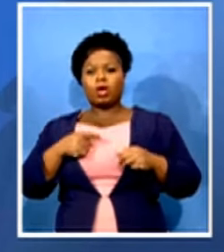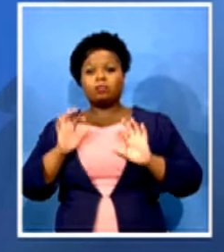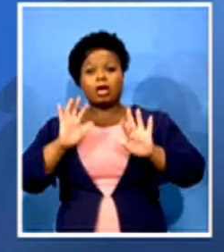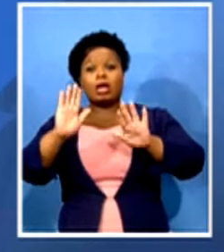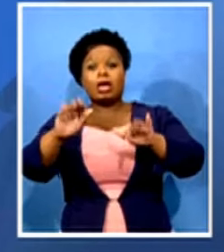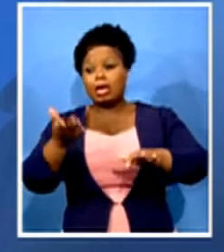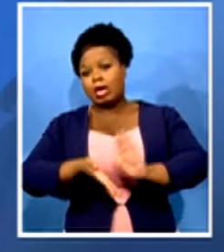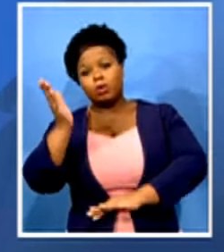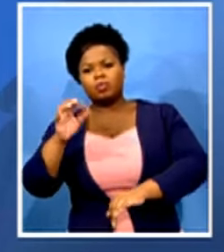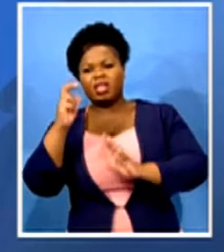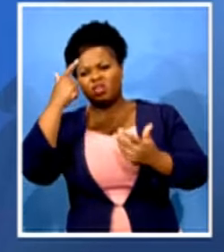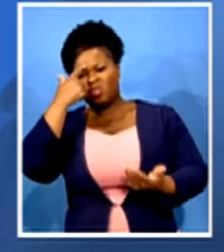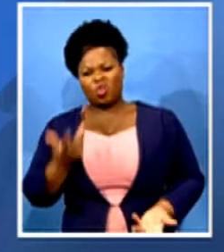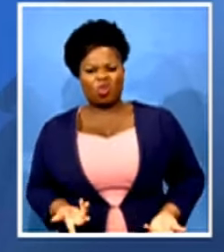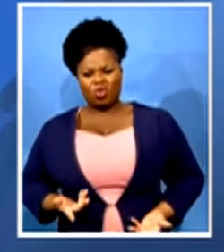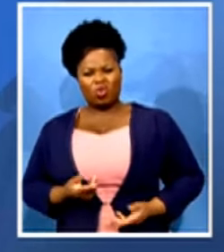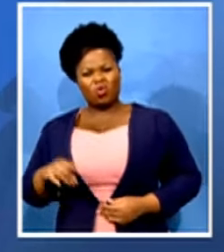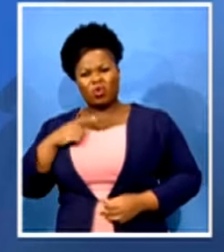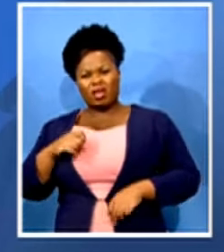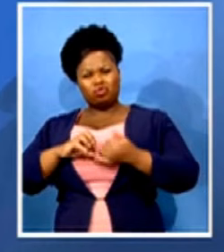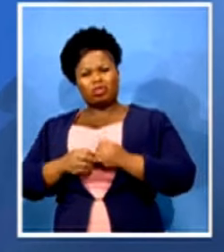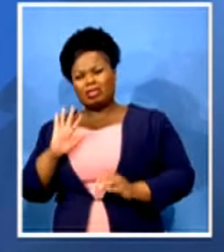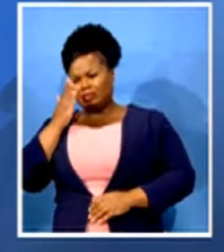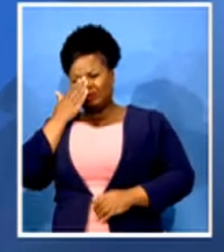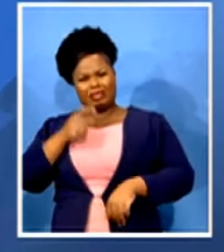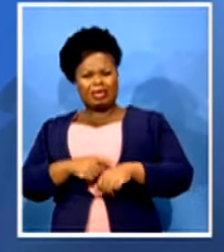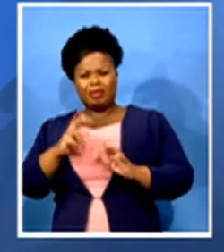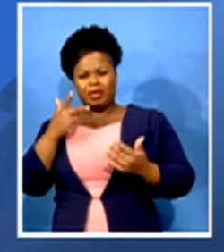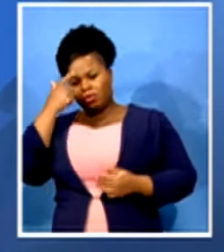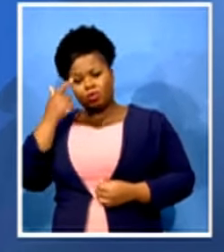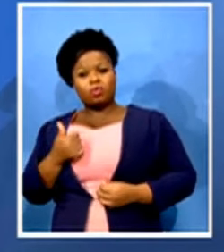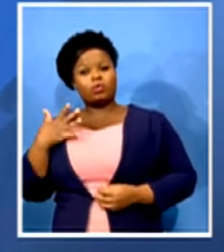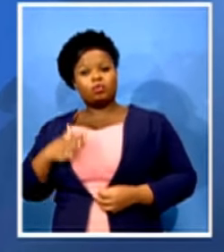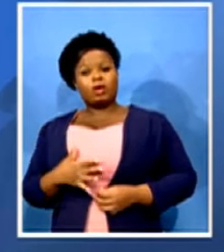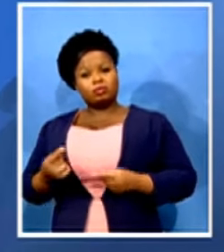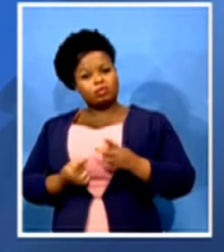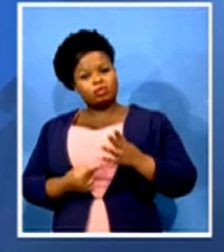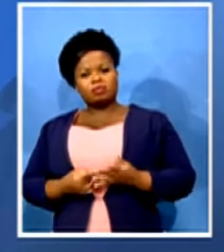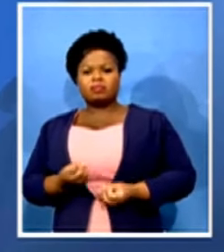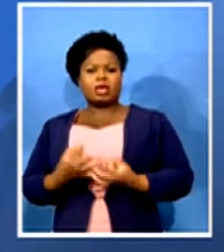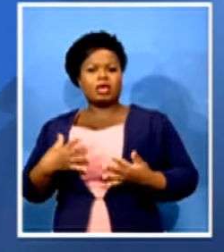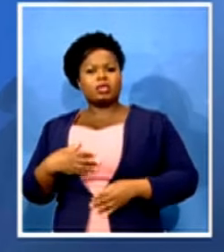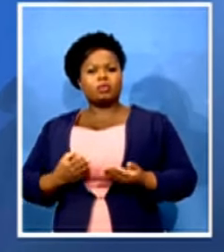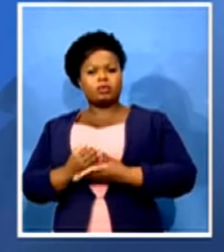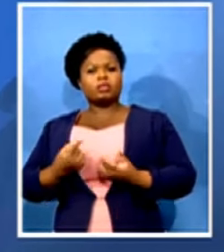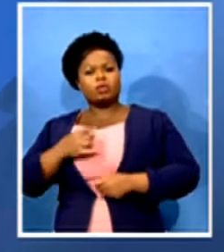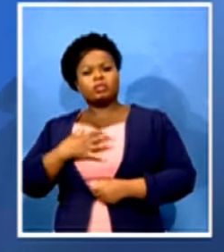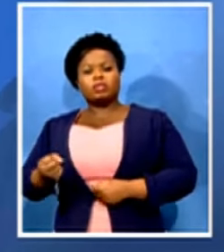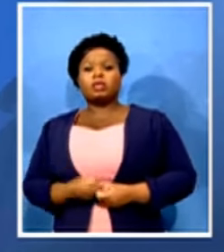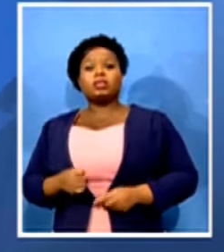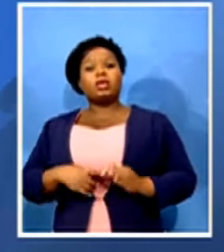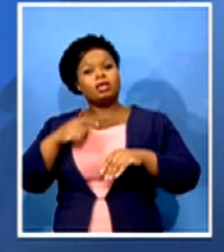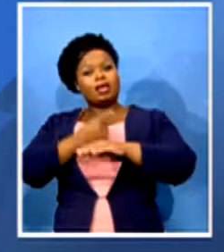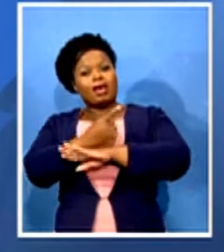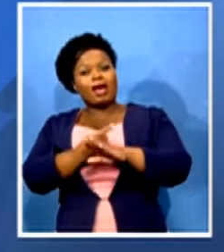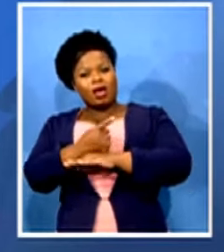9 o'clock. So we had a double whammy. One, you've taken alcohol away from us, and then you drop the curfew. So it's a killer on both sides of the business